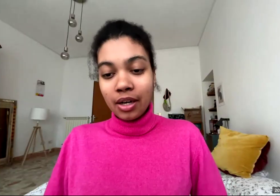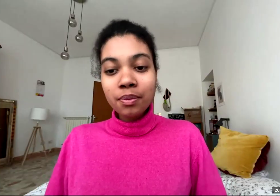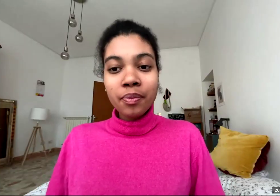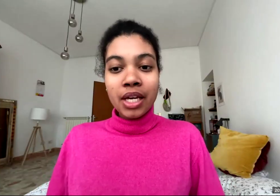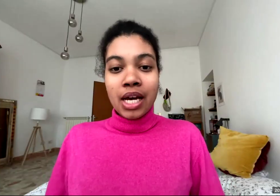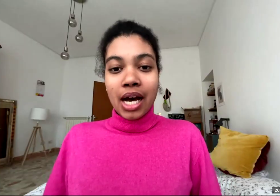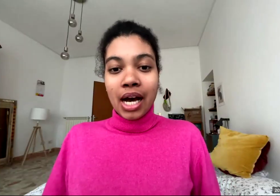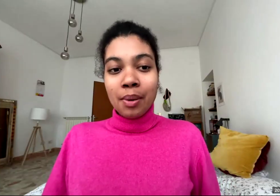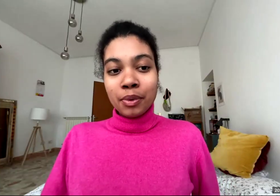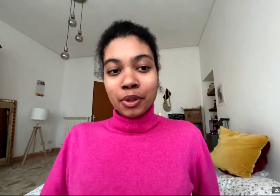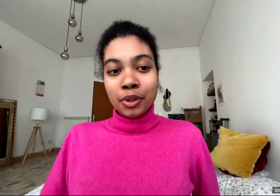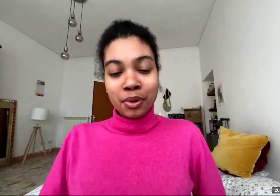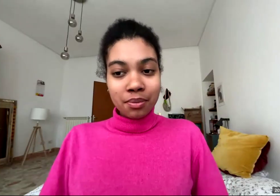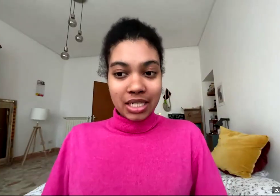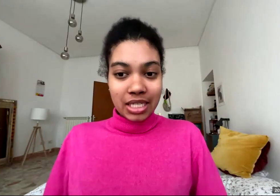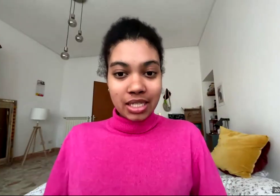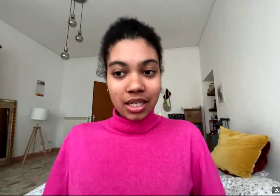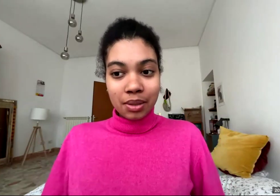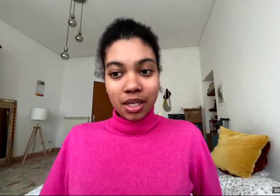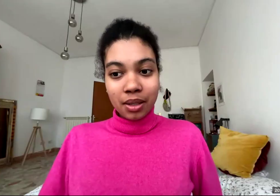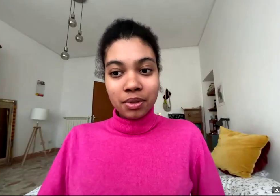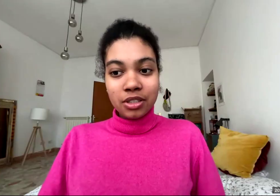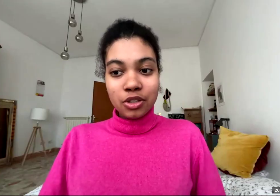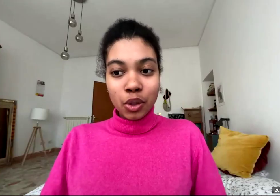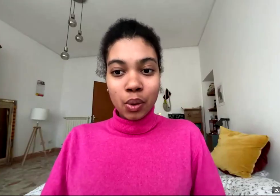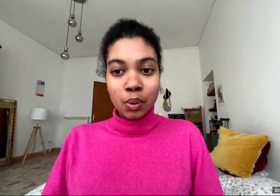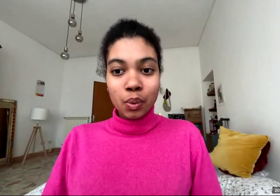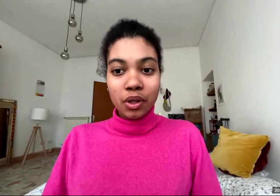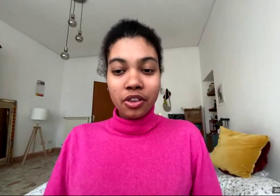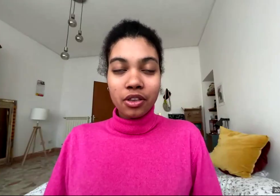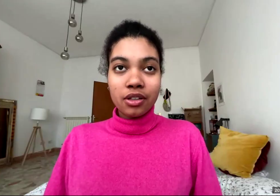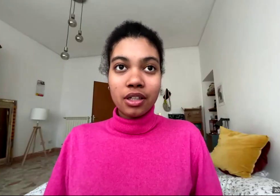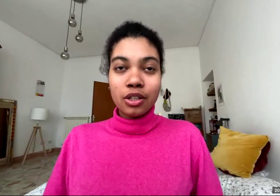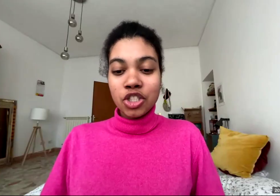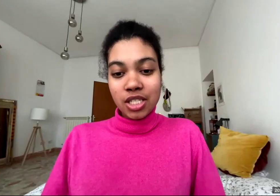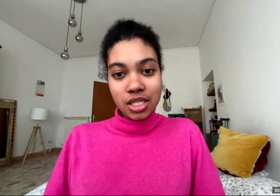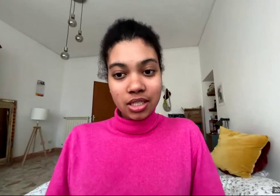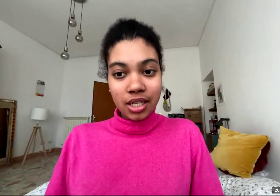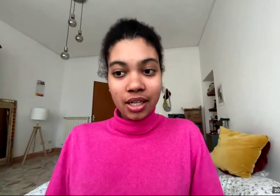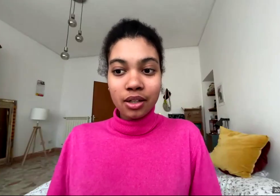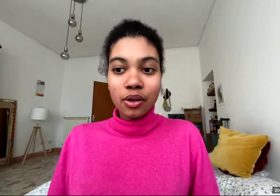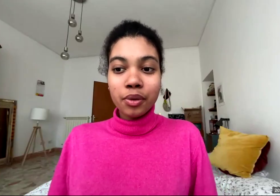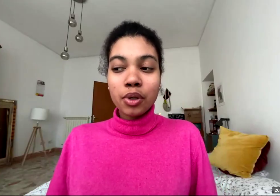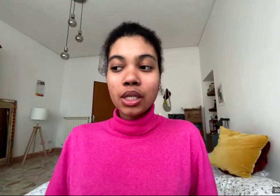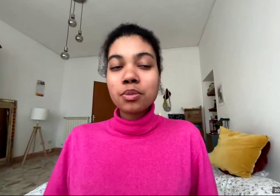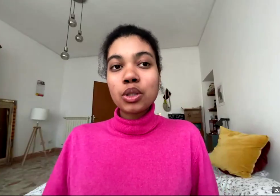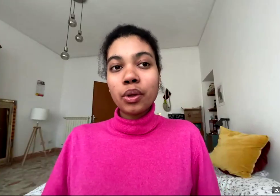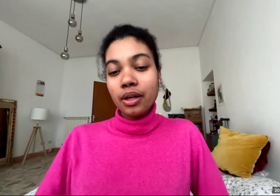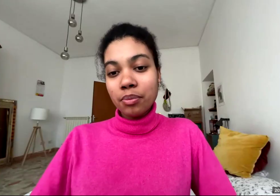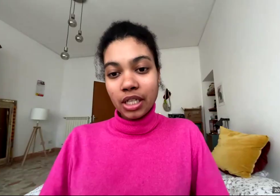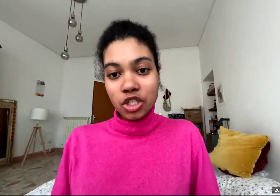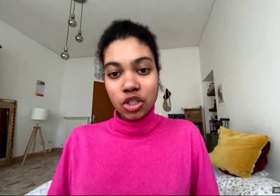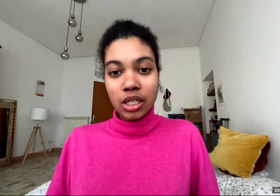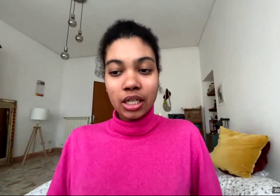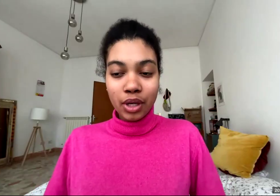long time now. I'm your program assistant. I'm helping Joe with the logistics side of the program, so